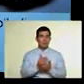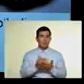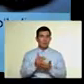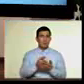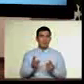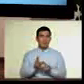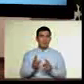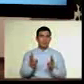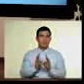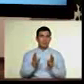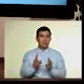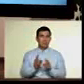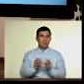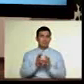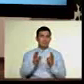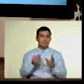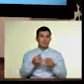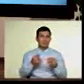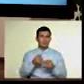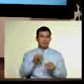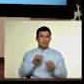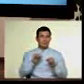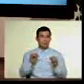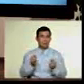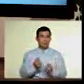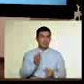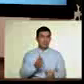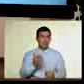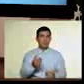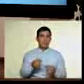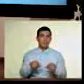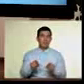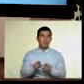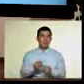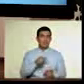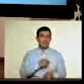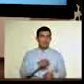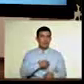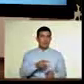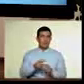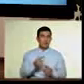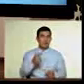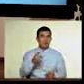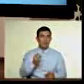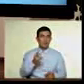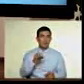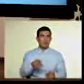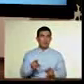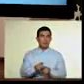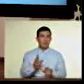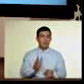yonib turgan balchiqqa o'xshaydi va u sovigandan so'ng mana bunday holatga kelib granitga